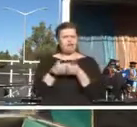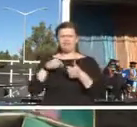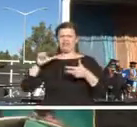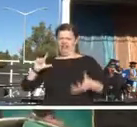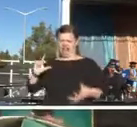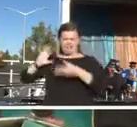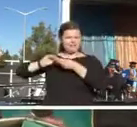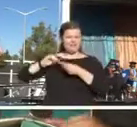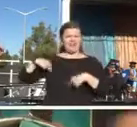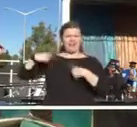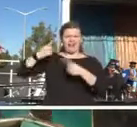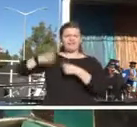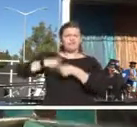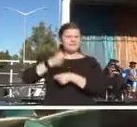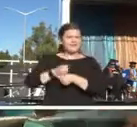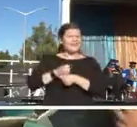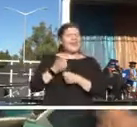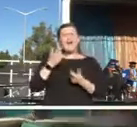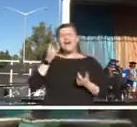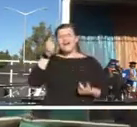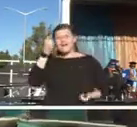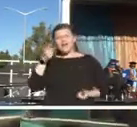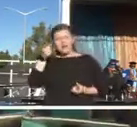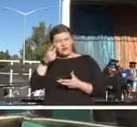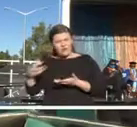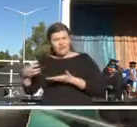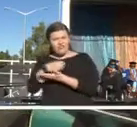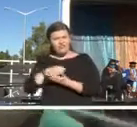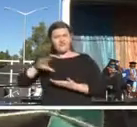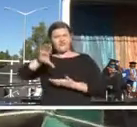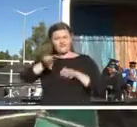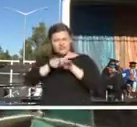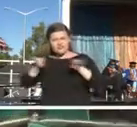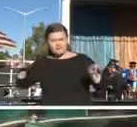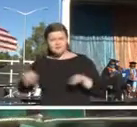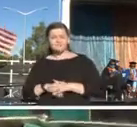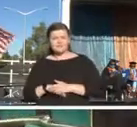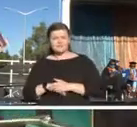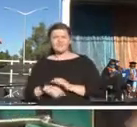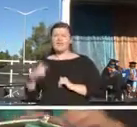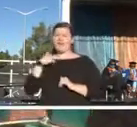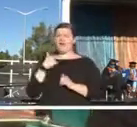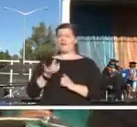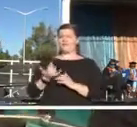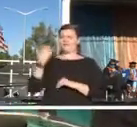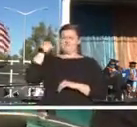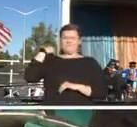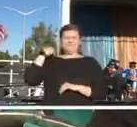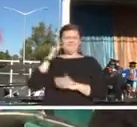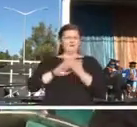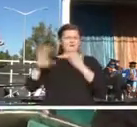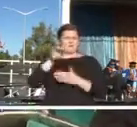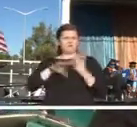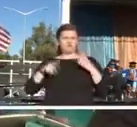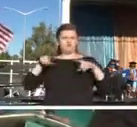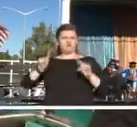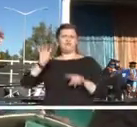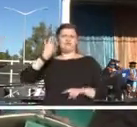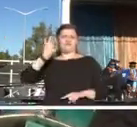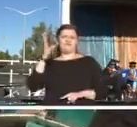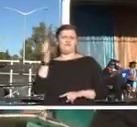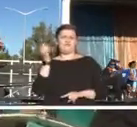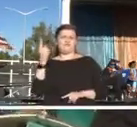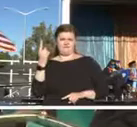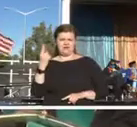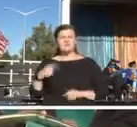thing to earn your diploma. I know this because during 9/11, I was a college student just like you, and it's a challenge to